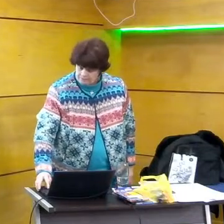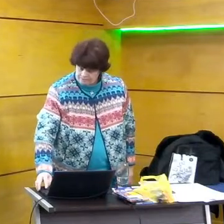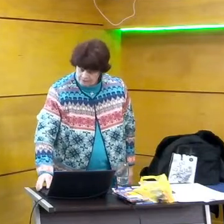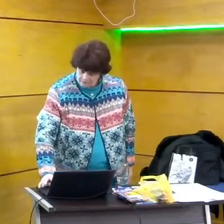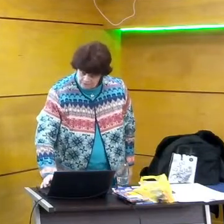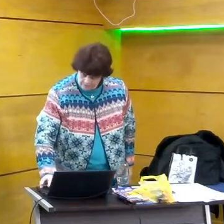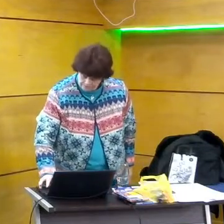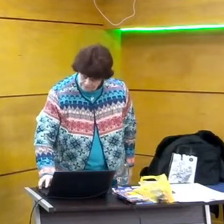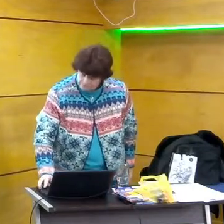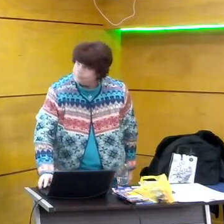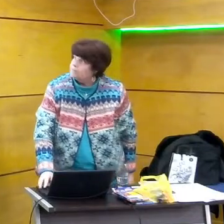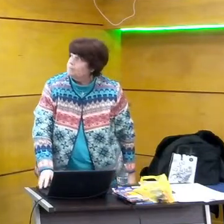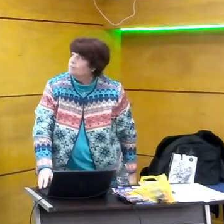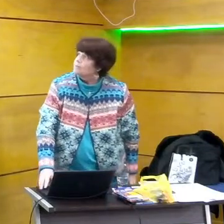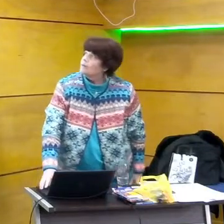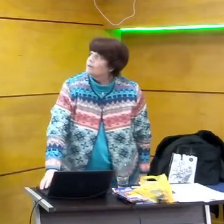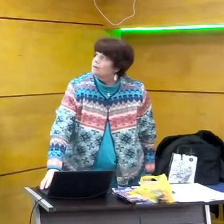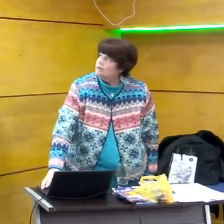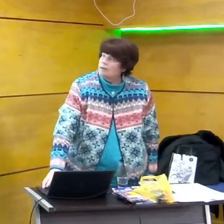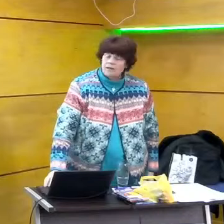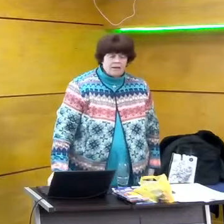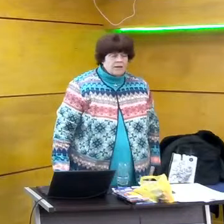Oops.